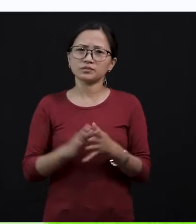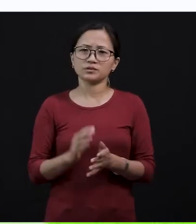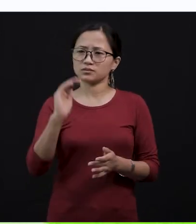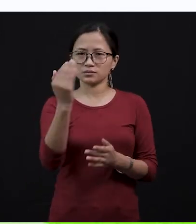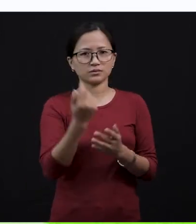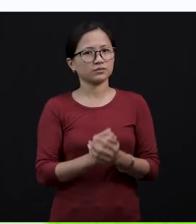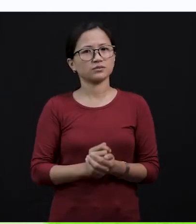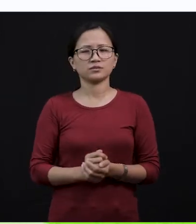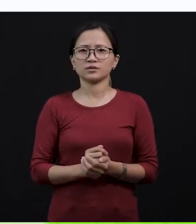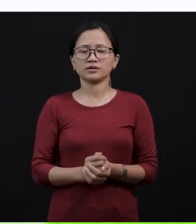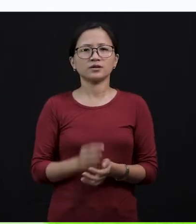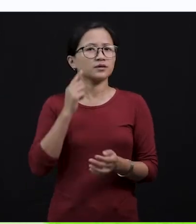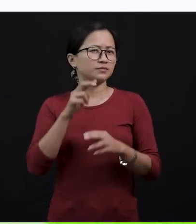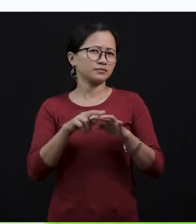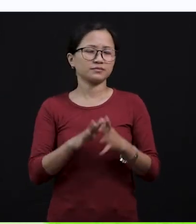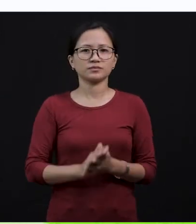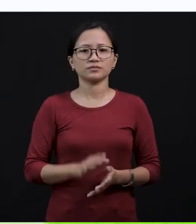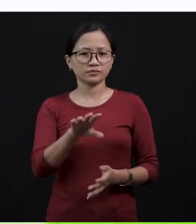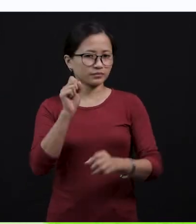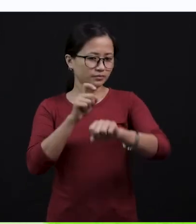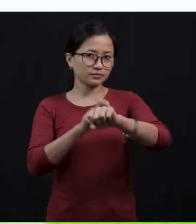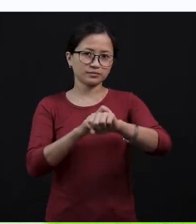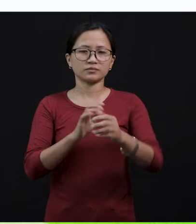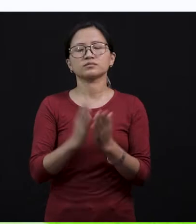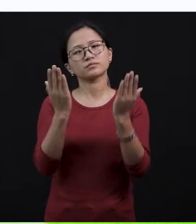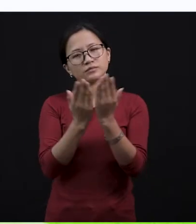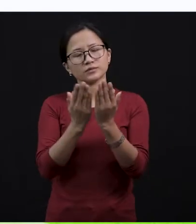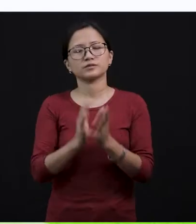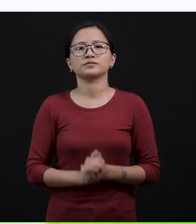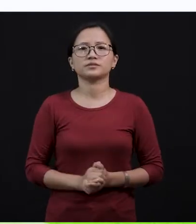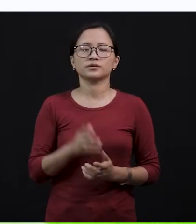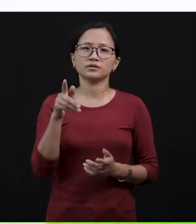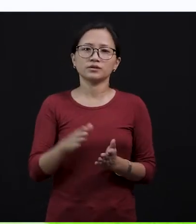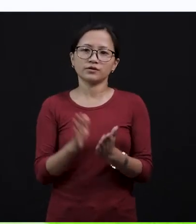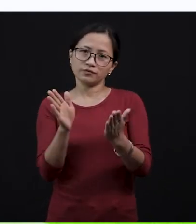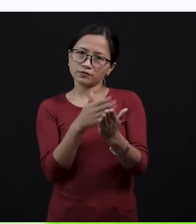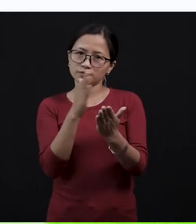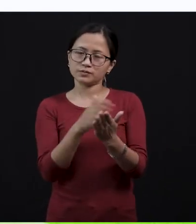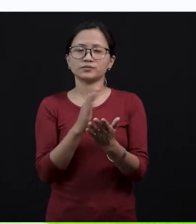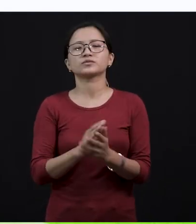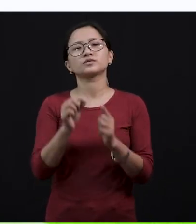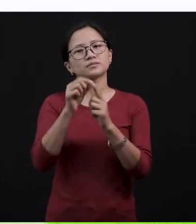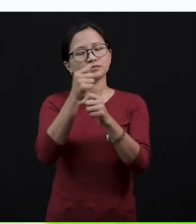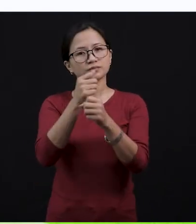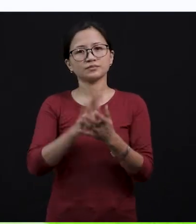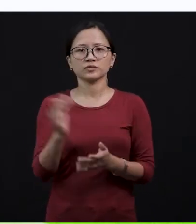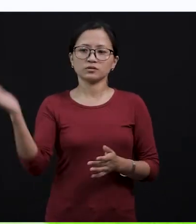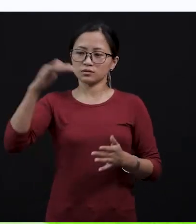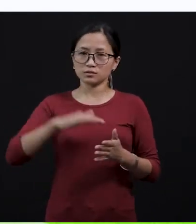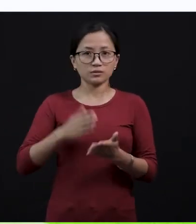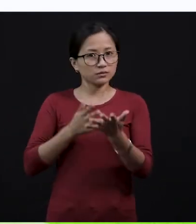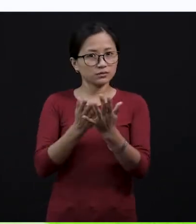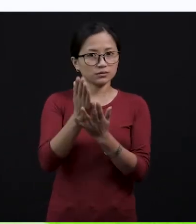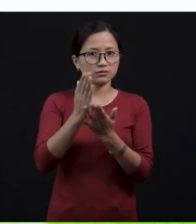you, even if you did not get time to read it, I'm sure you must have flipped through the pages. So you must have come